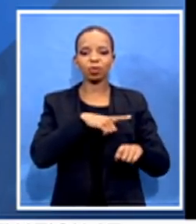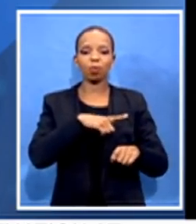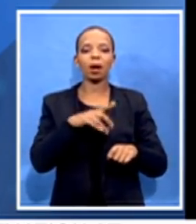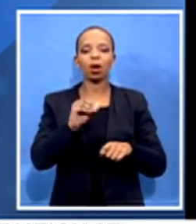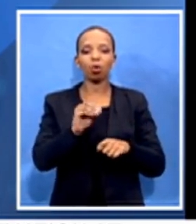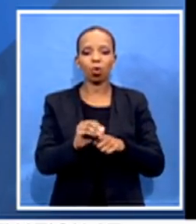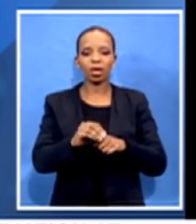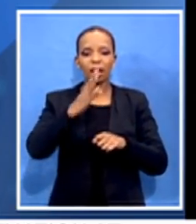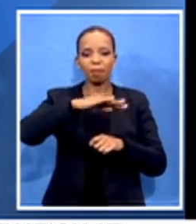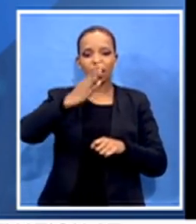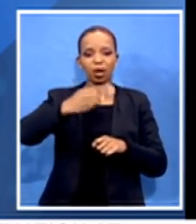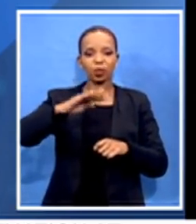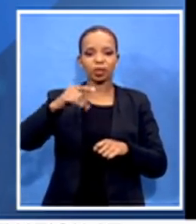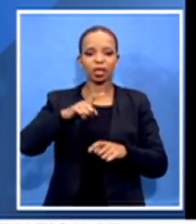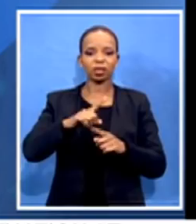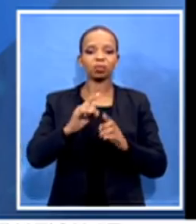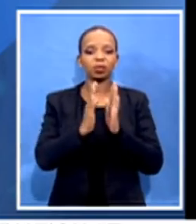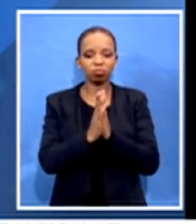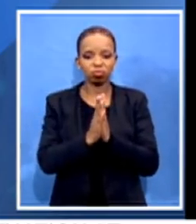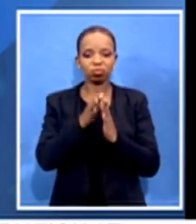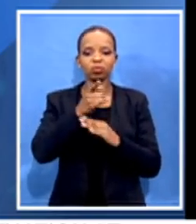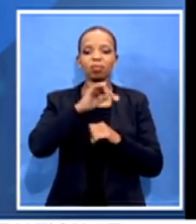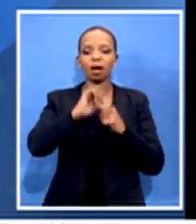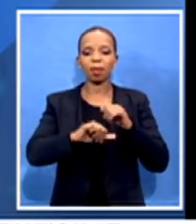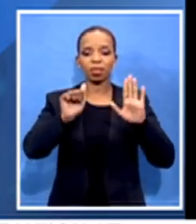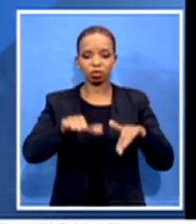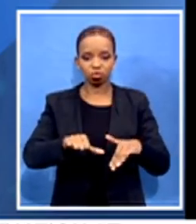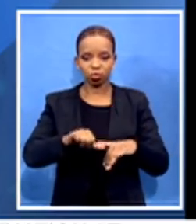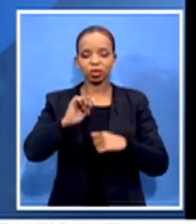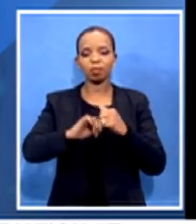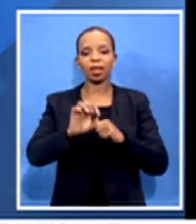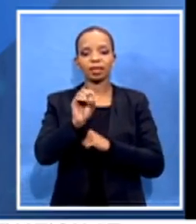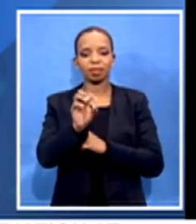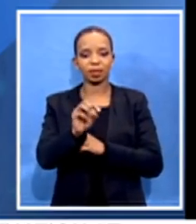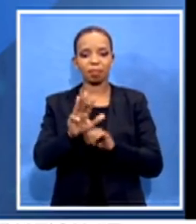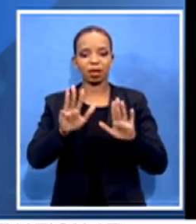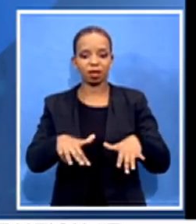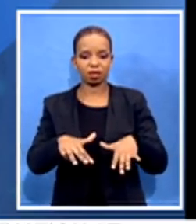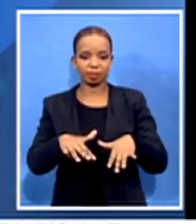hold our pilgrimage there every June and September. So last year, June,